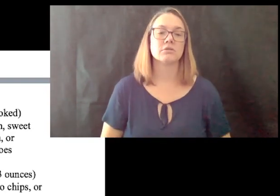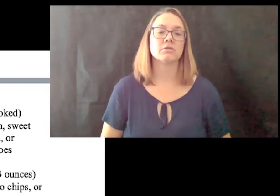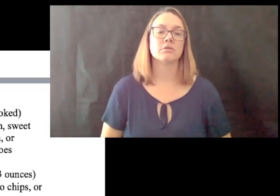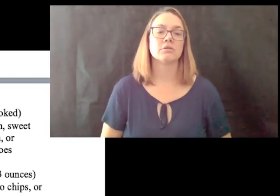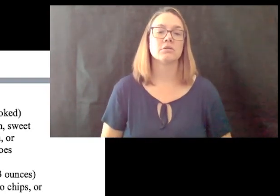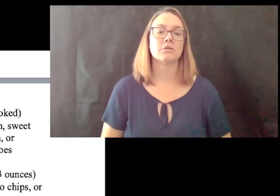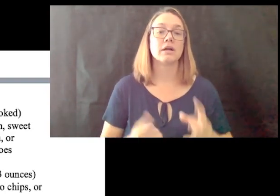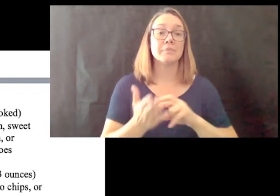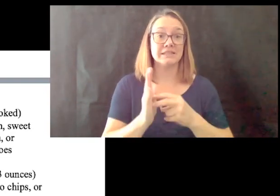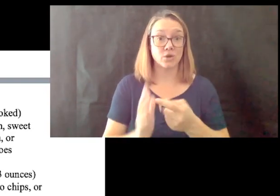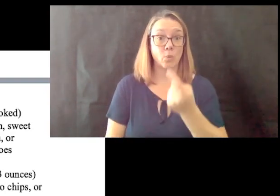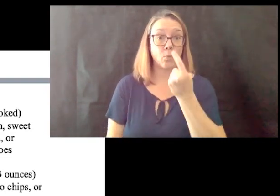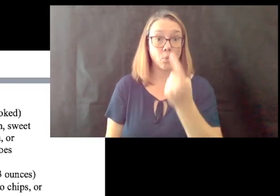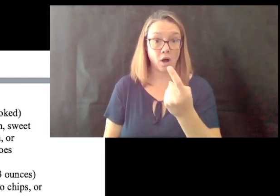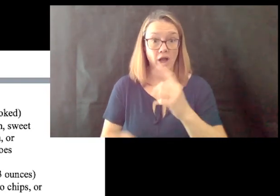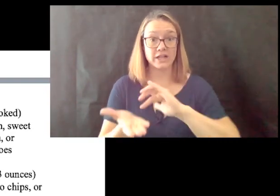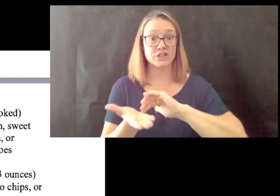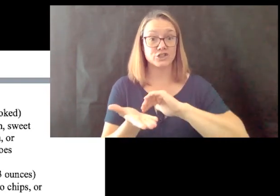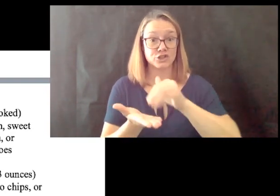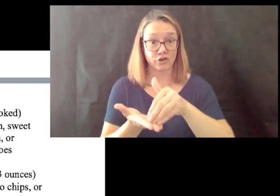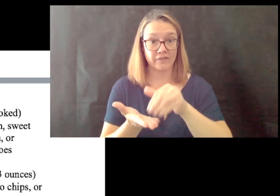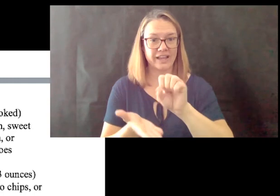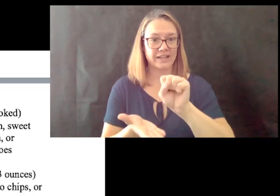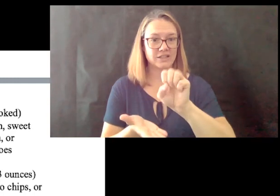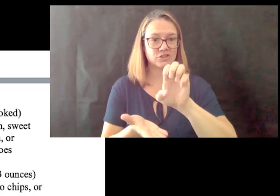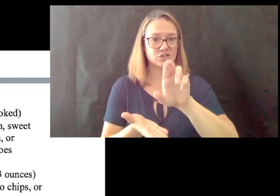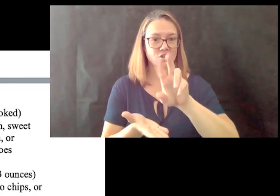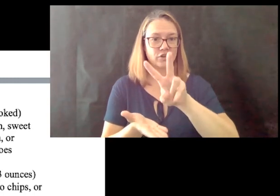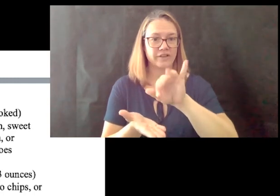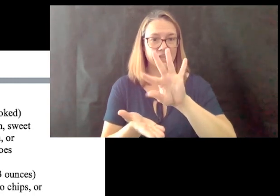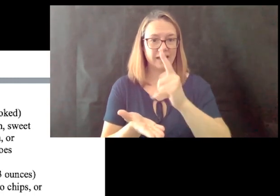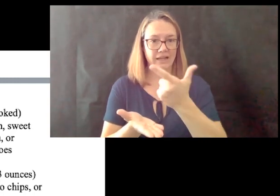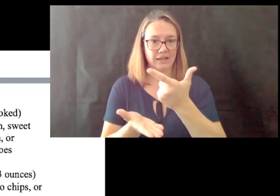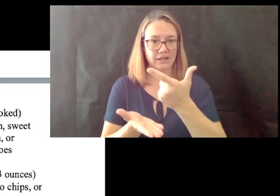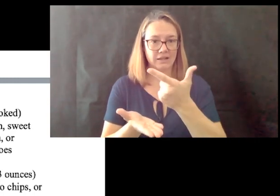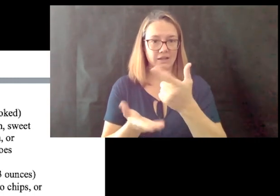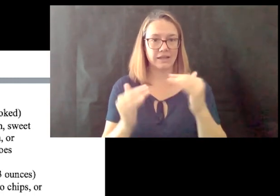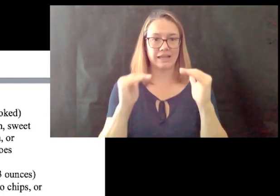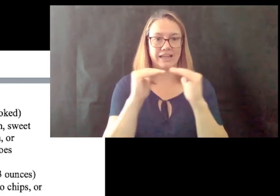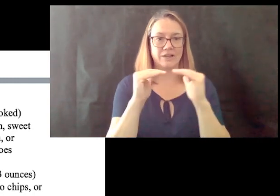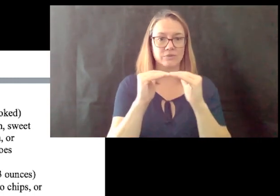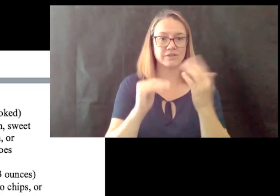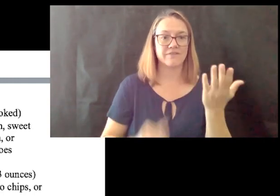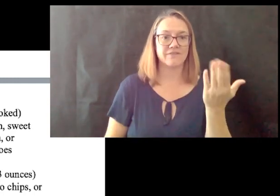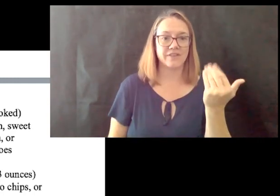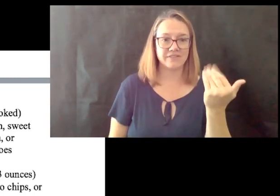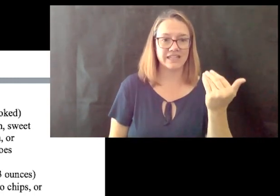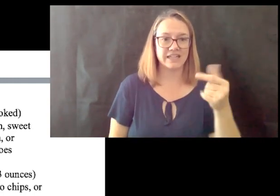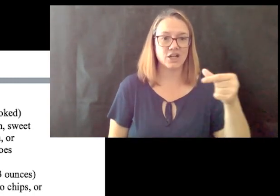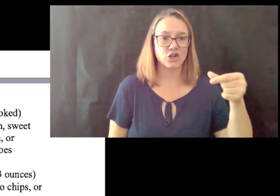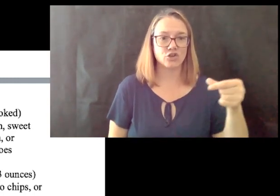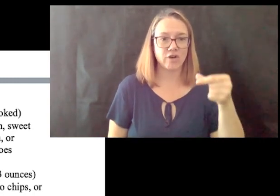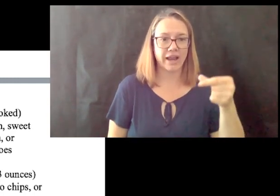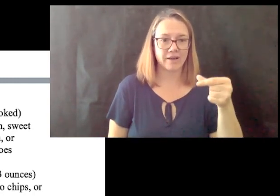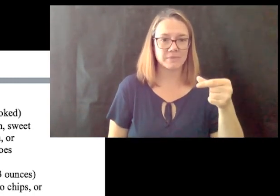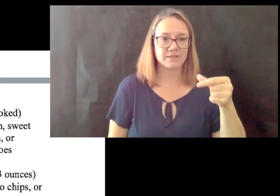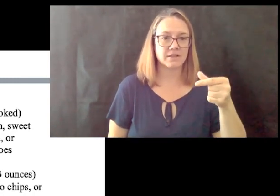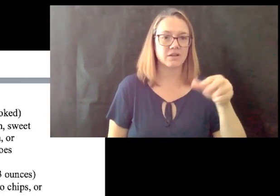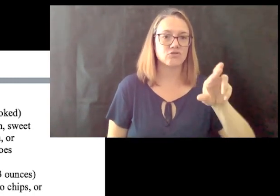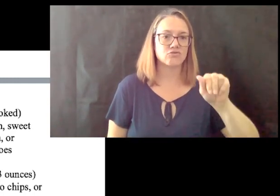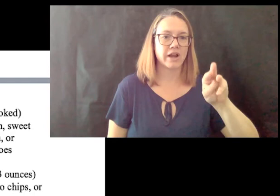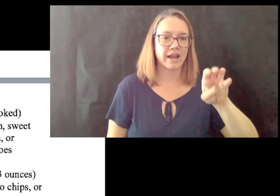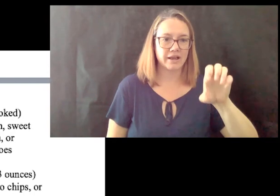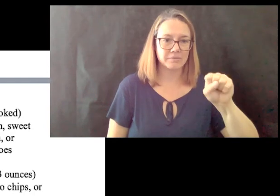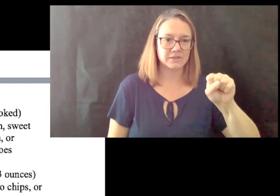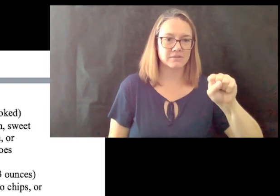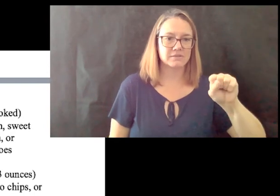Simply, it means a single serving of carbohydrate is equivalent to 15 grams of carbohydrate.